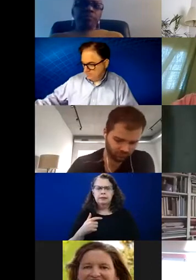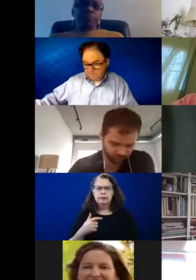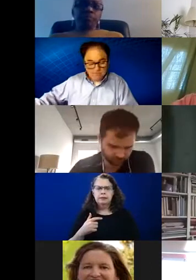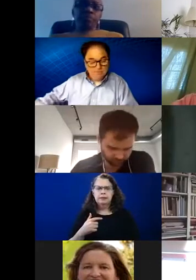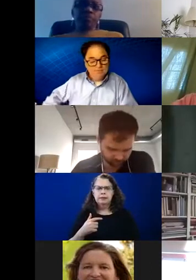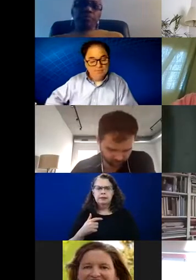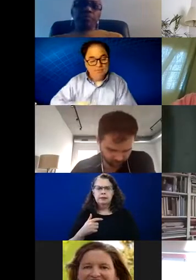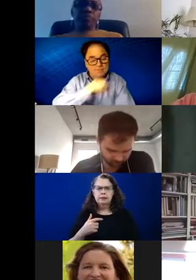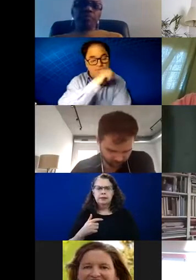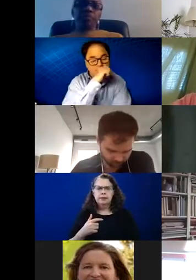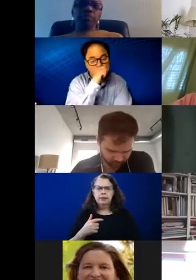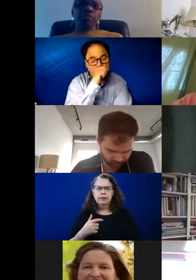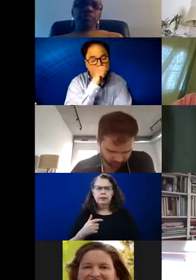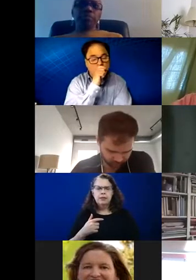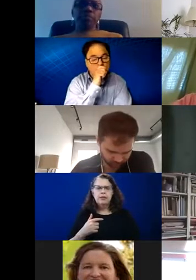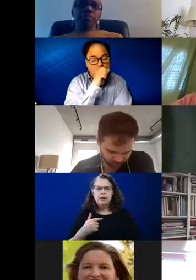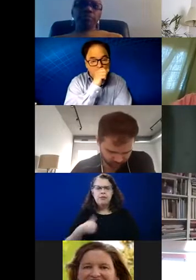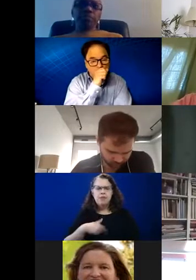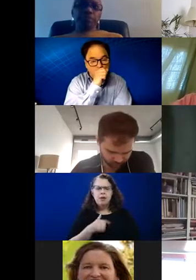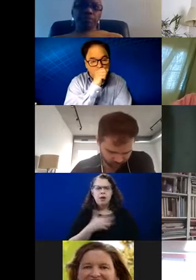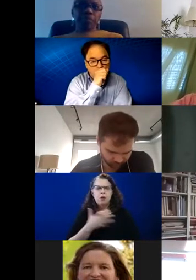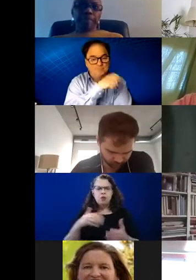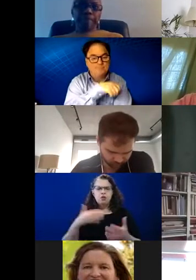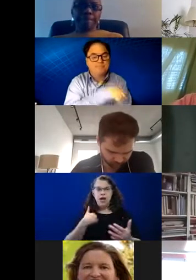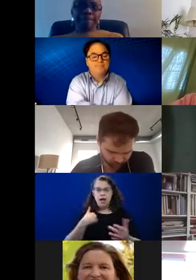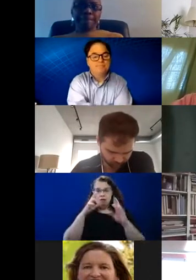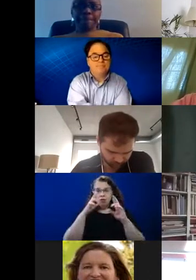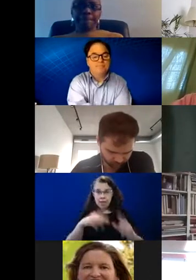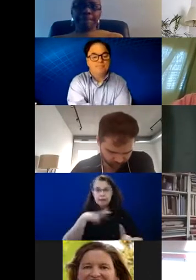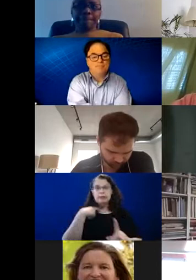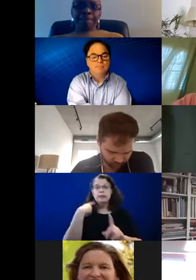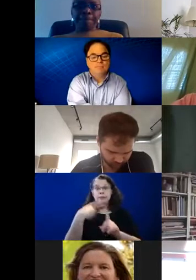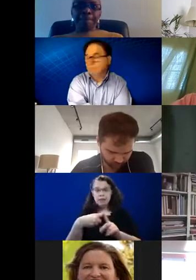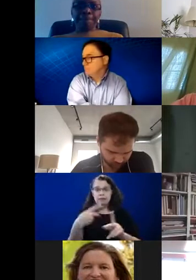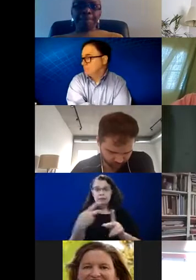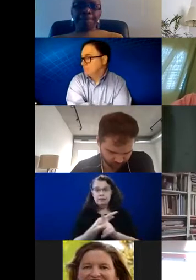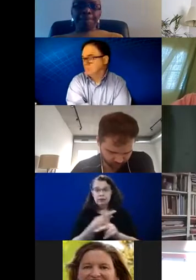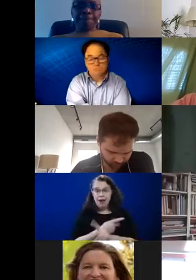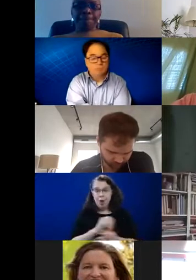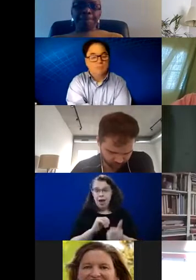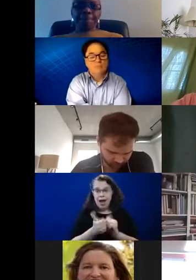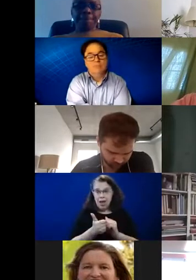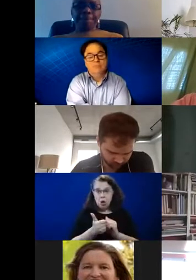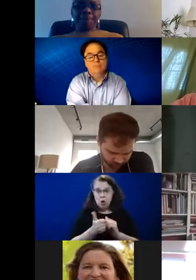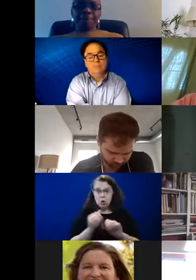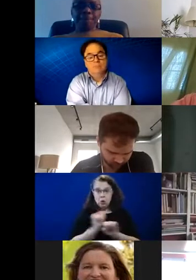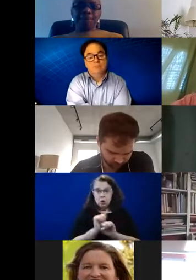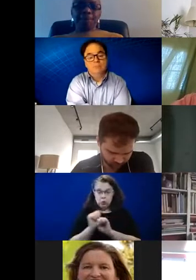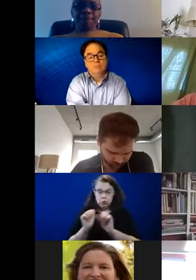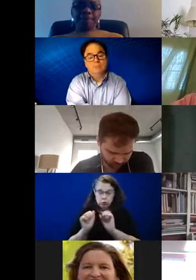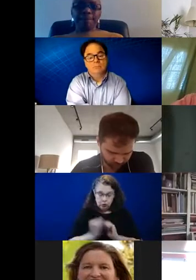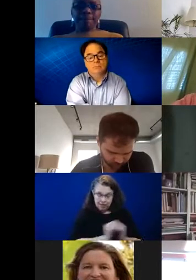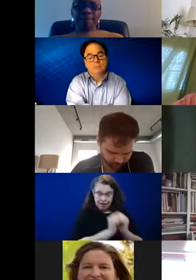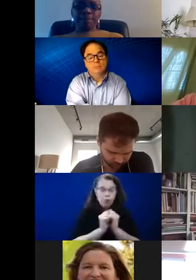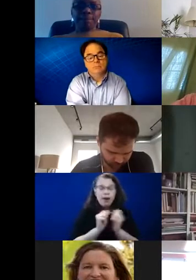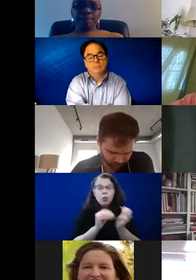to have that respect, as well as figure out how we can, collaborate with students whenever